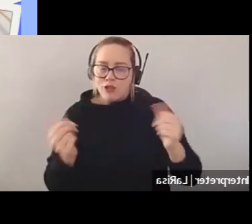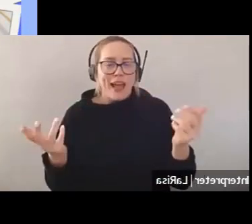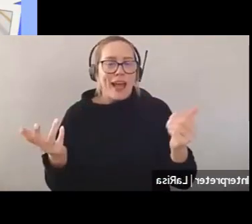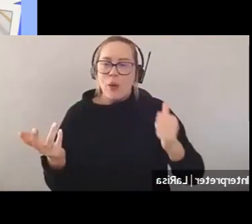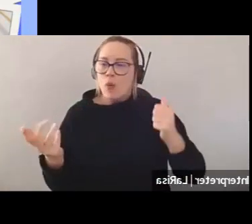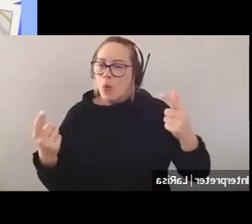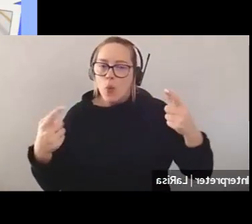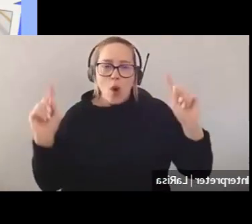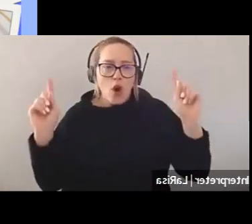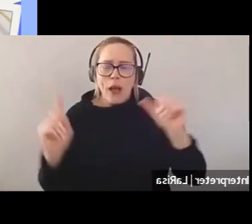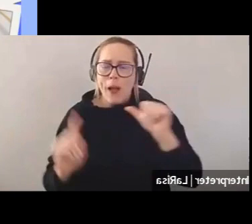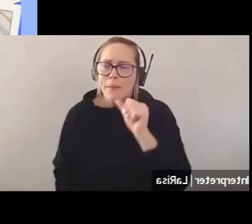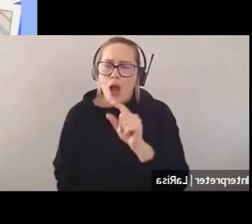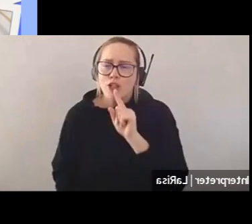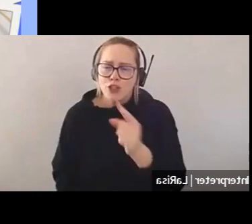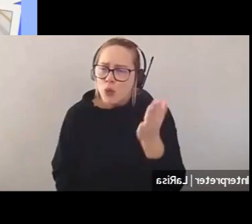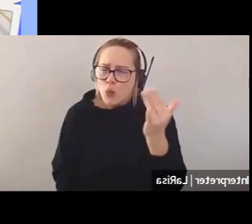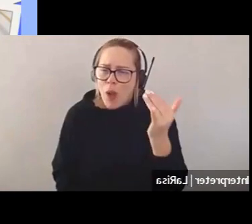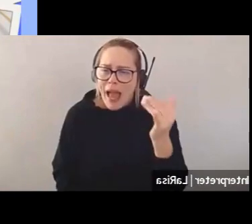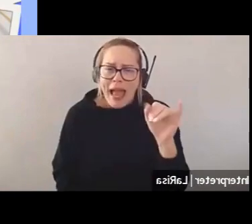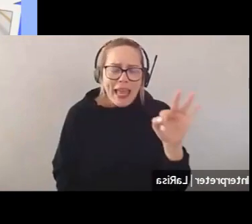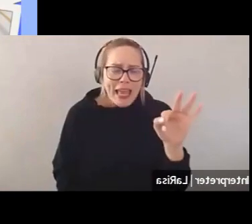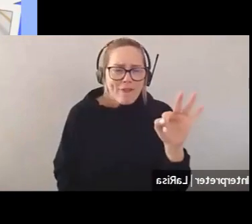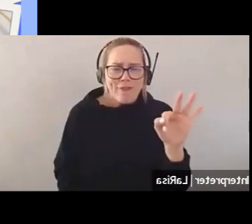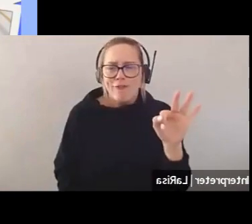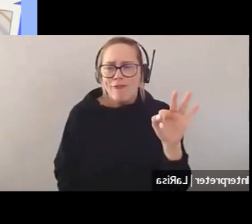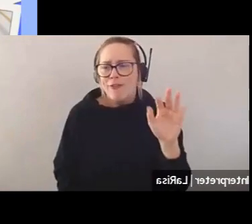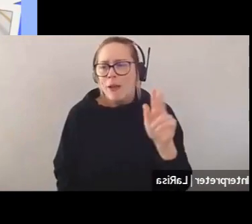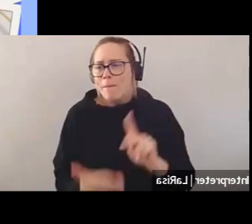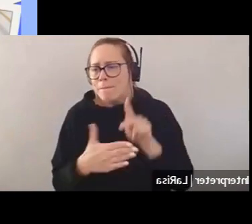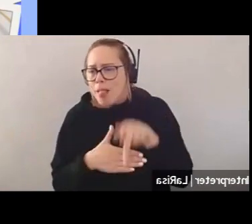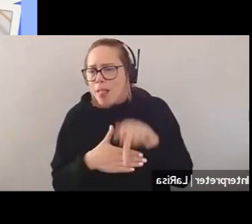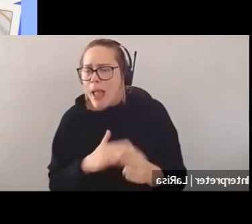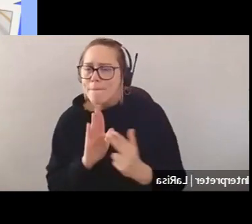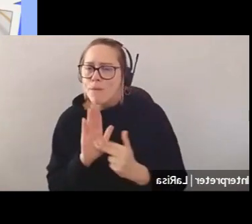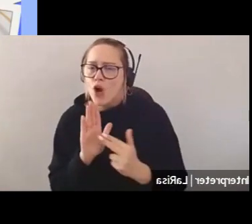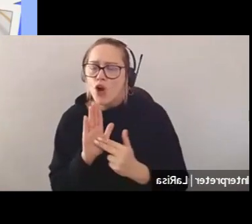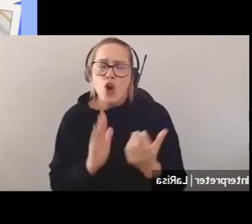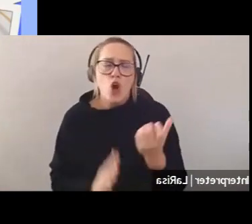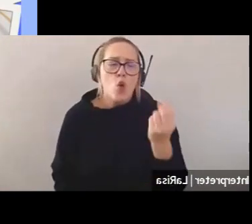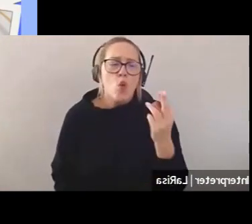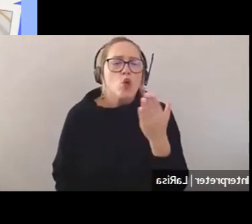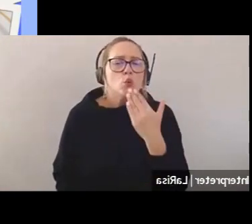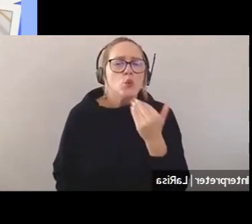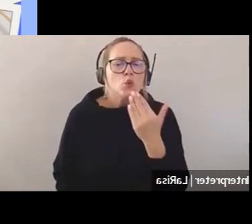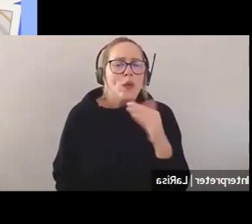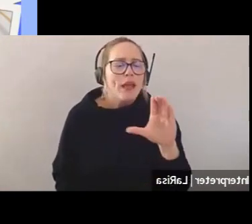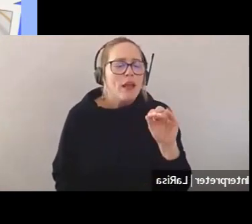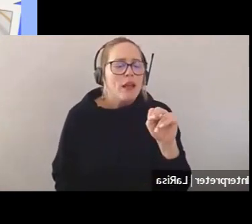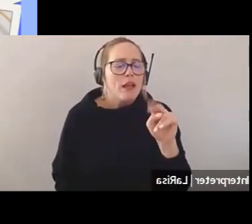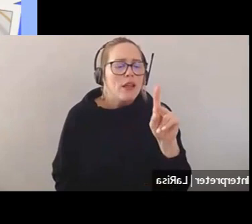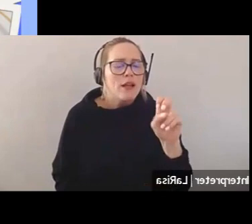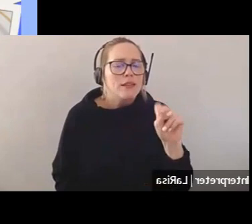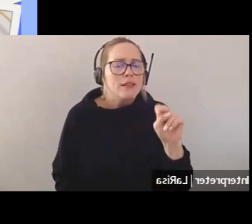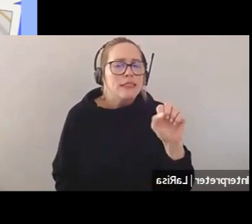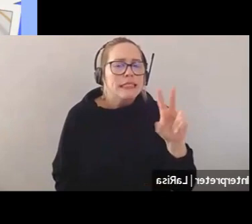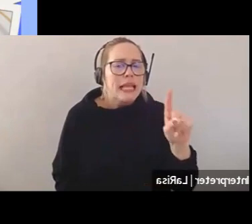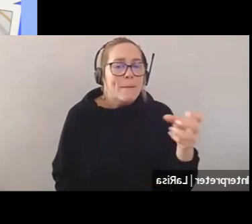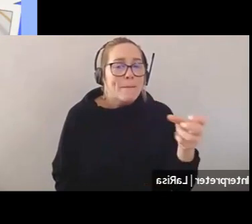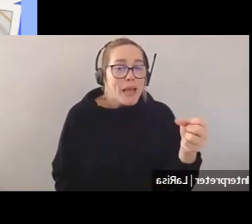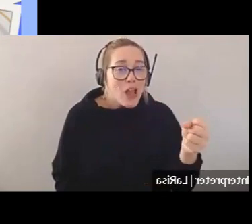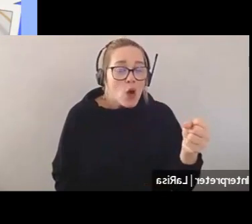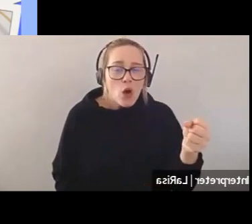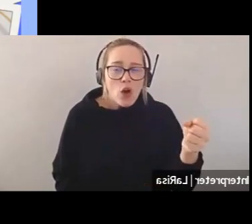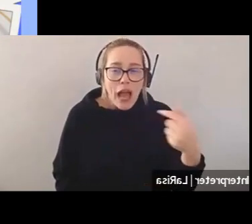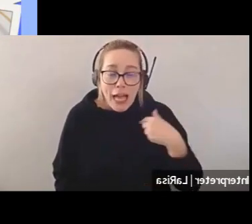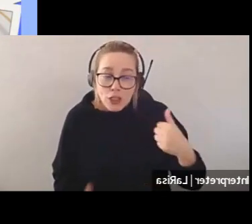don't know if it's the plant butter or the sweetened condensed milk substitute that I've used, but they just don't